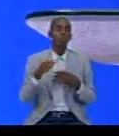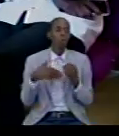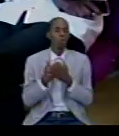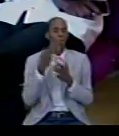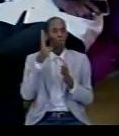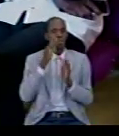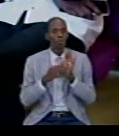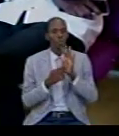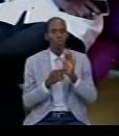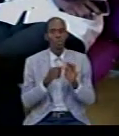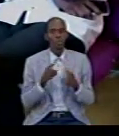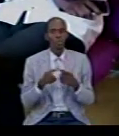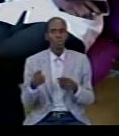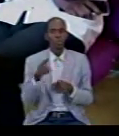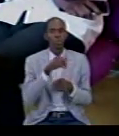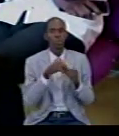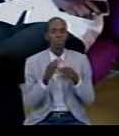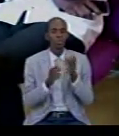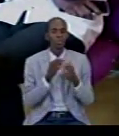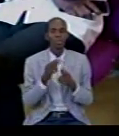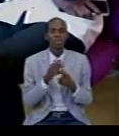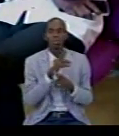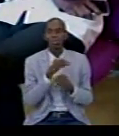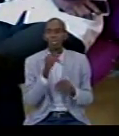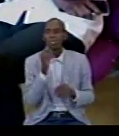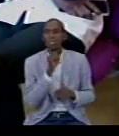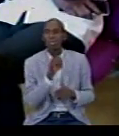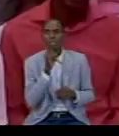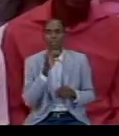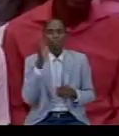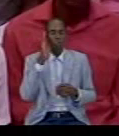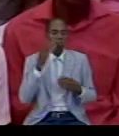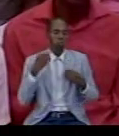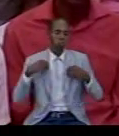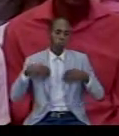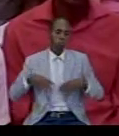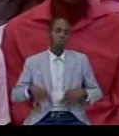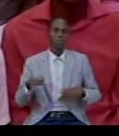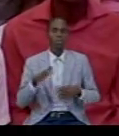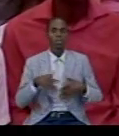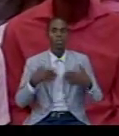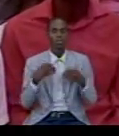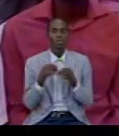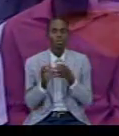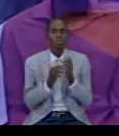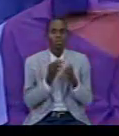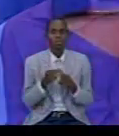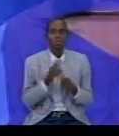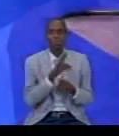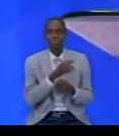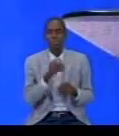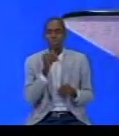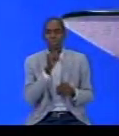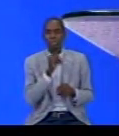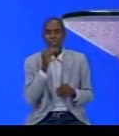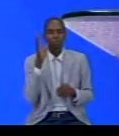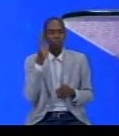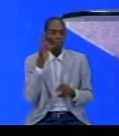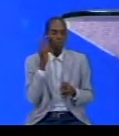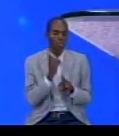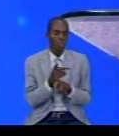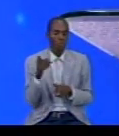you. No secret will perplex your life. No secret will give you